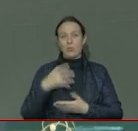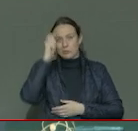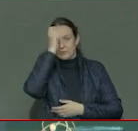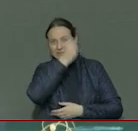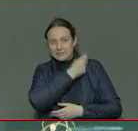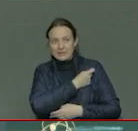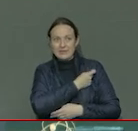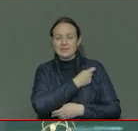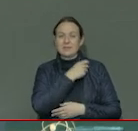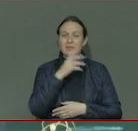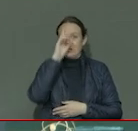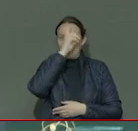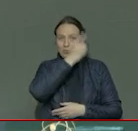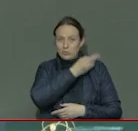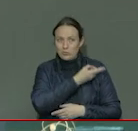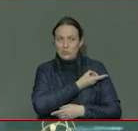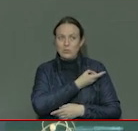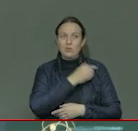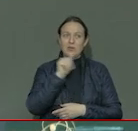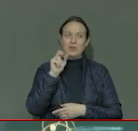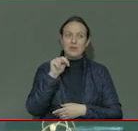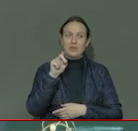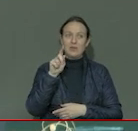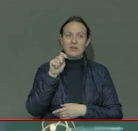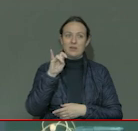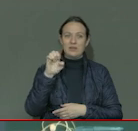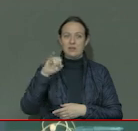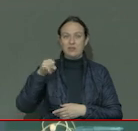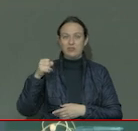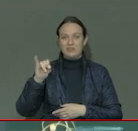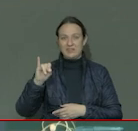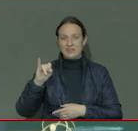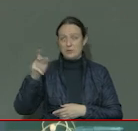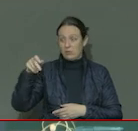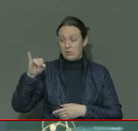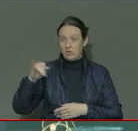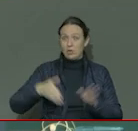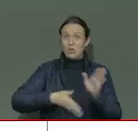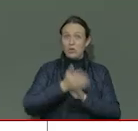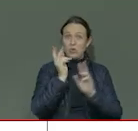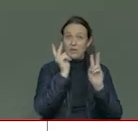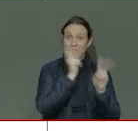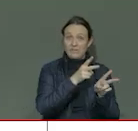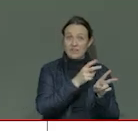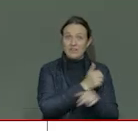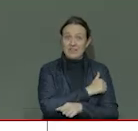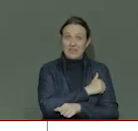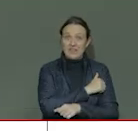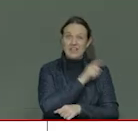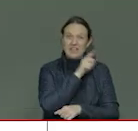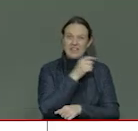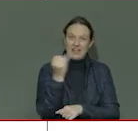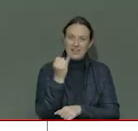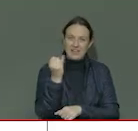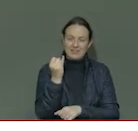Usha is Pi's daughter. And Auntie G is, when Pi goes to Canada, she's his foster mother. So this is